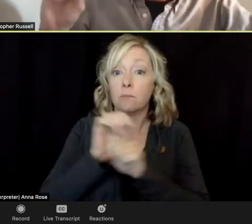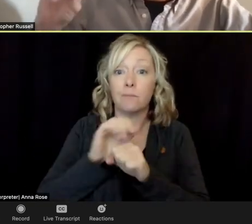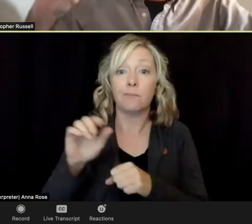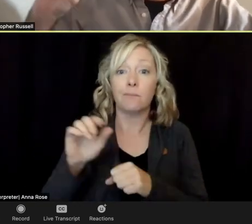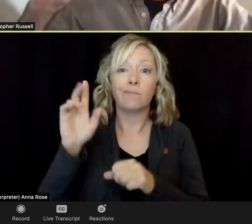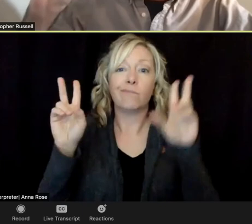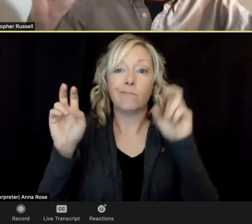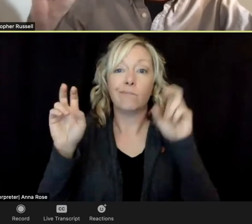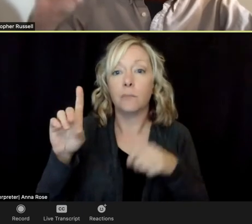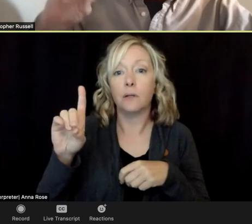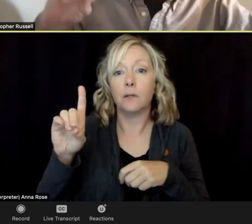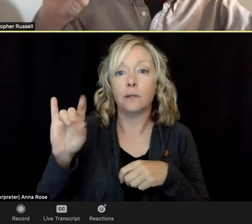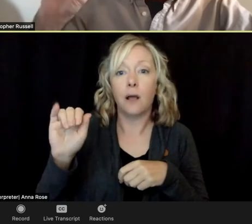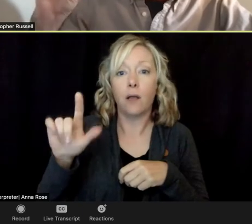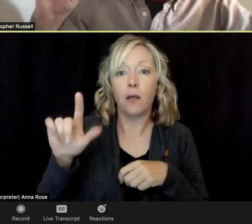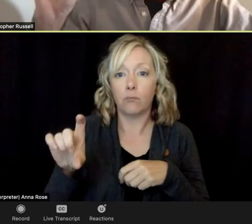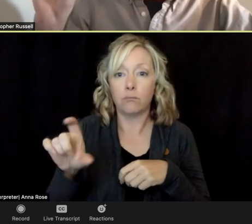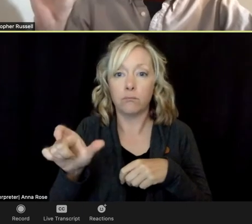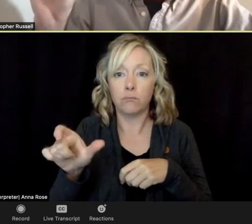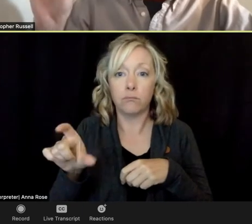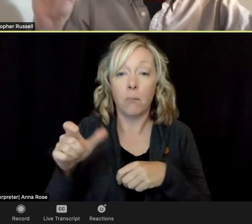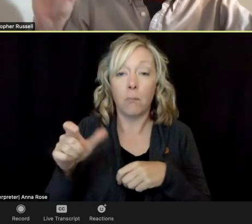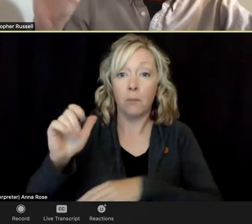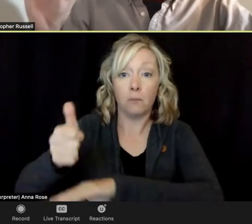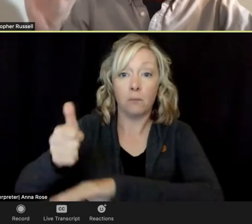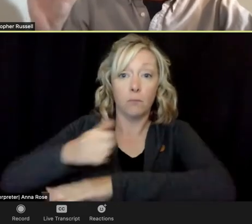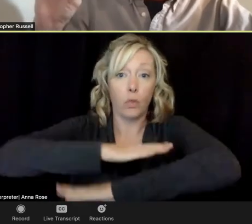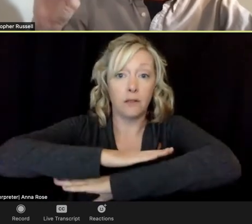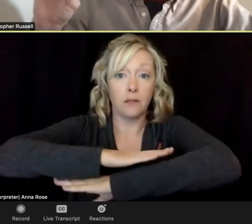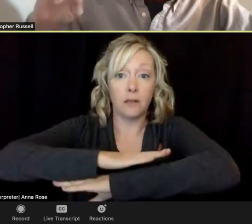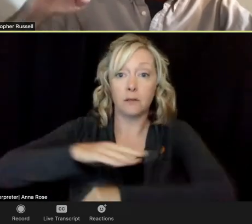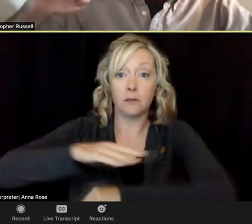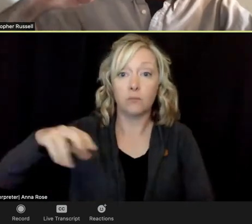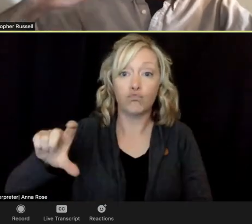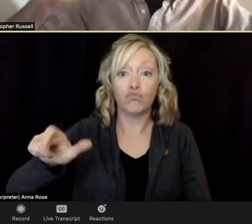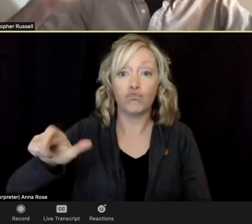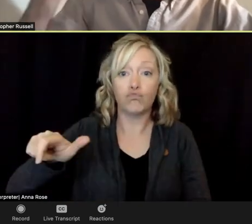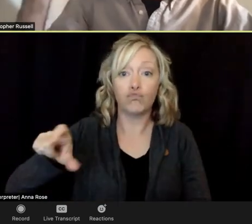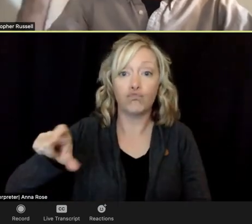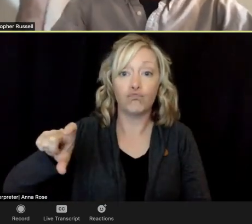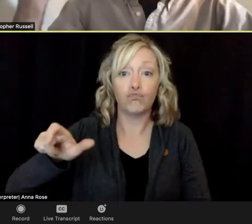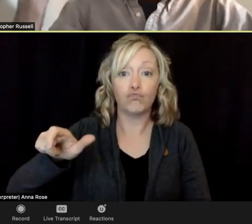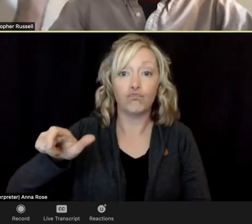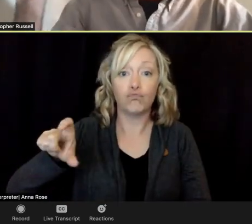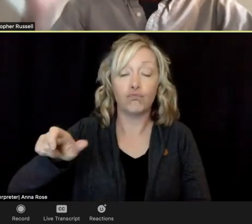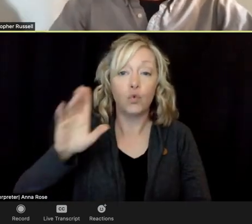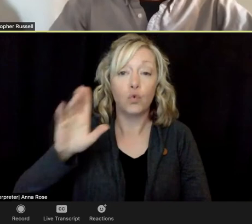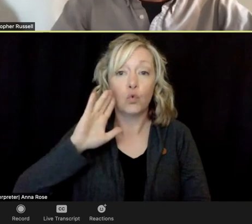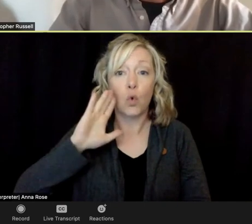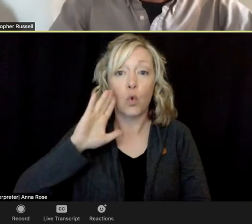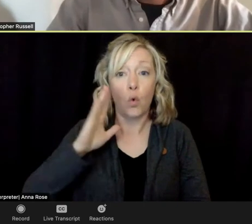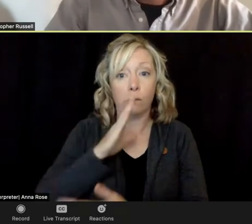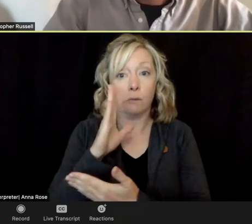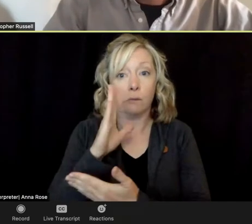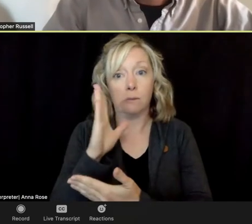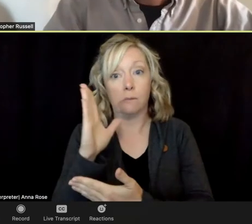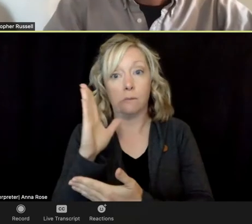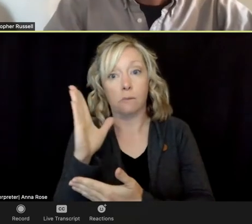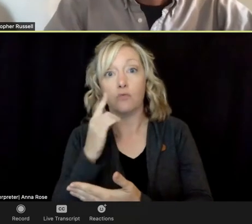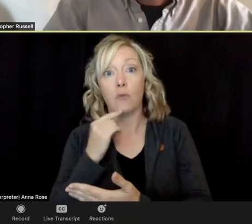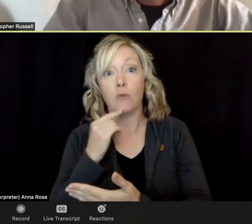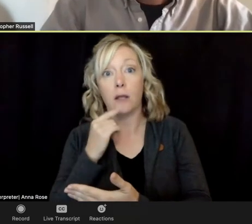student's desk that you could throughout the day, you could kind of, everybody could be aware of how far towards the red are we right now?